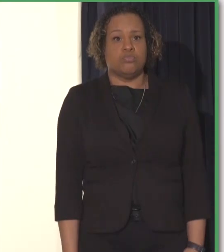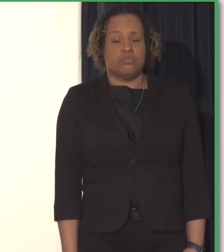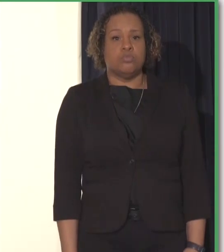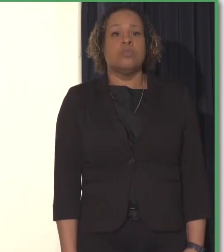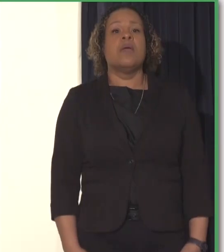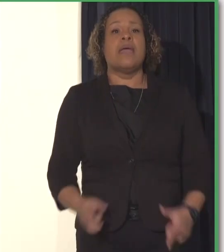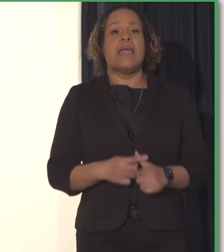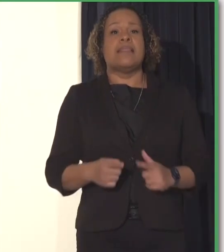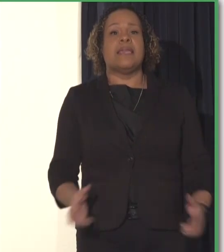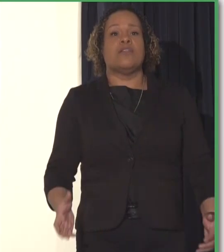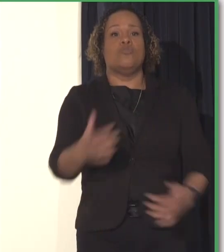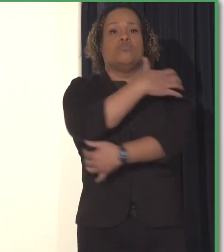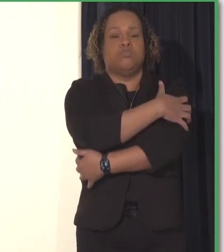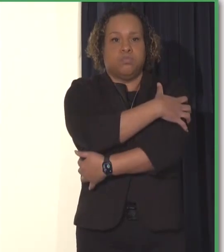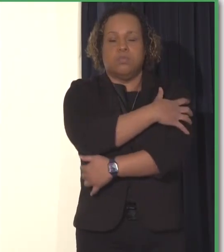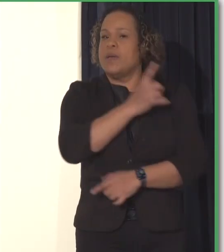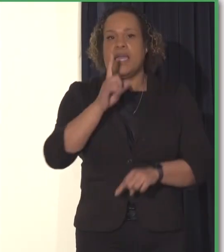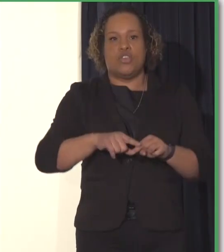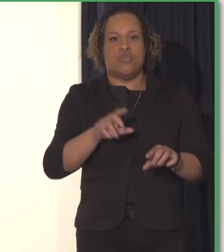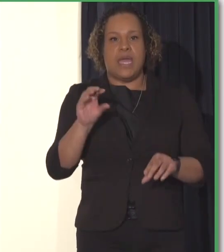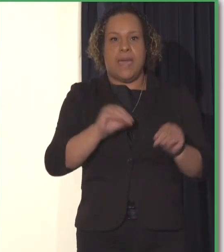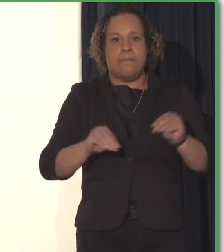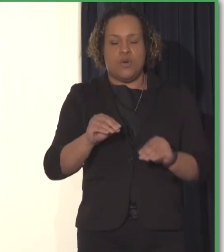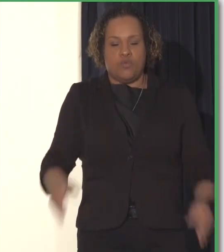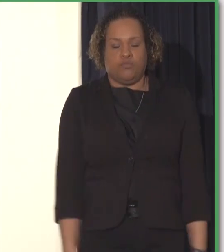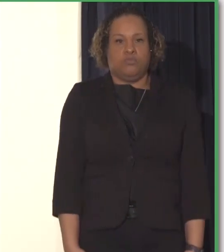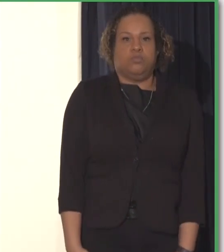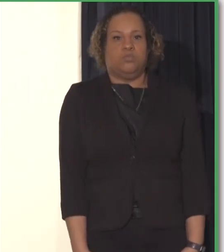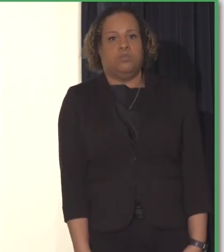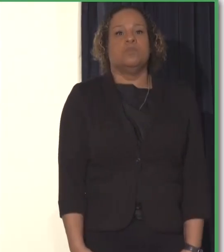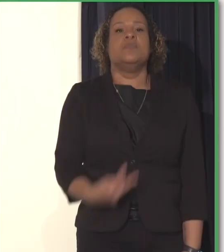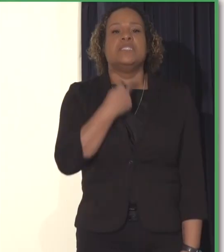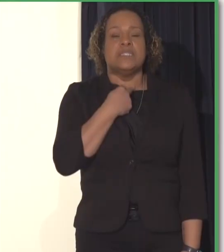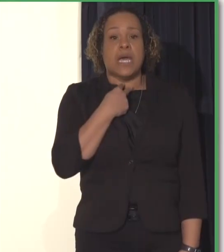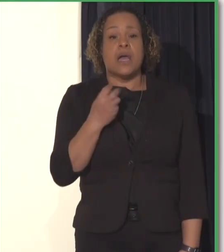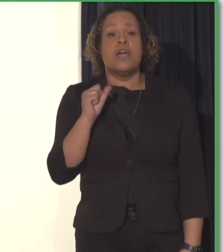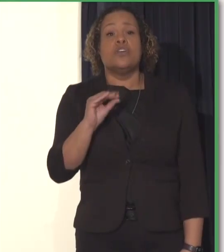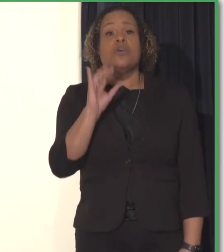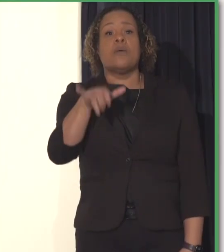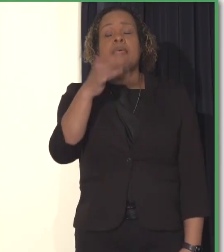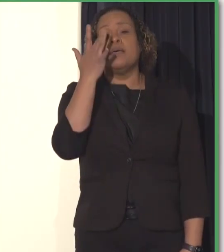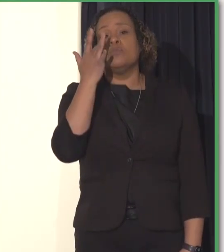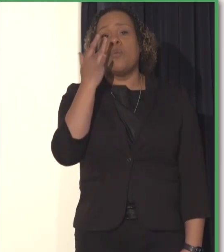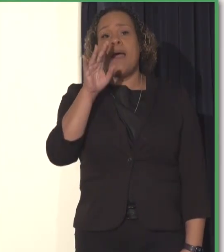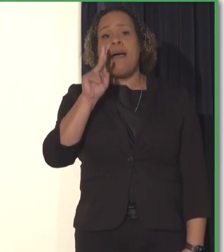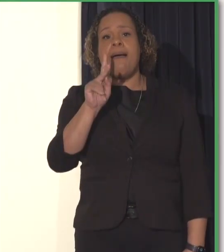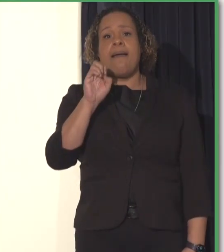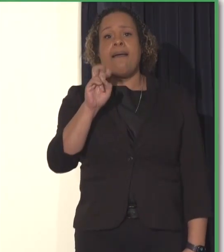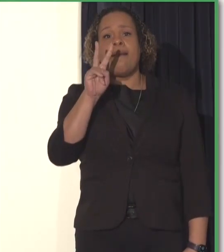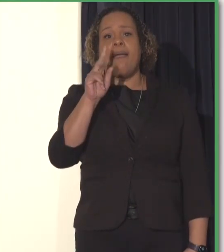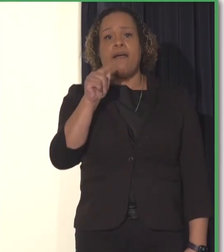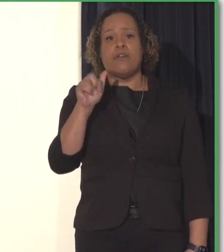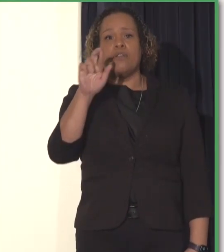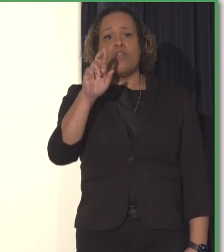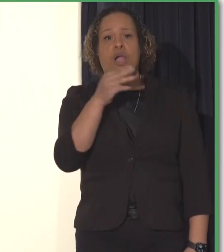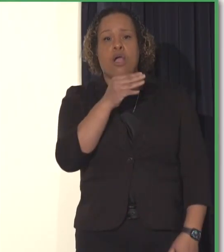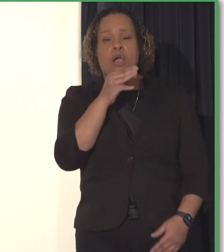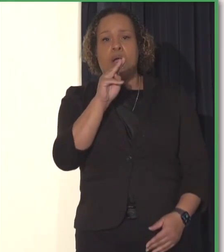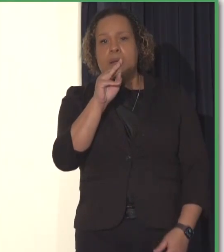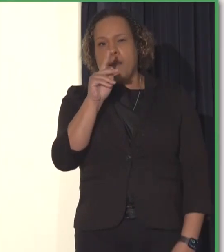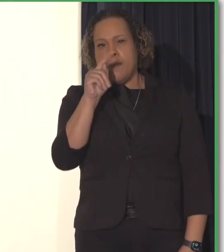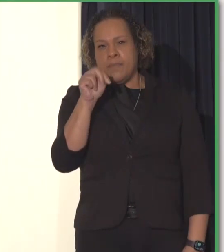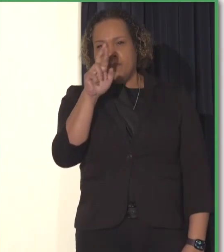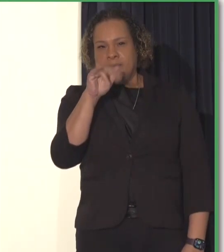and not be able to move. Okay, got it. Why it's made out of that Kevlar material, so it can't be broken. Gotcha. And can you explain